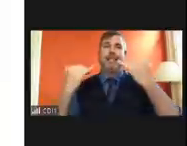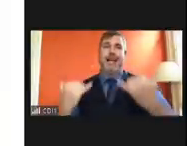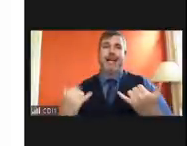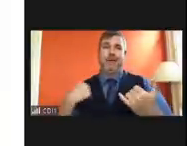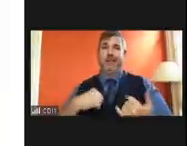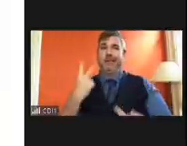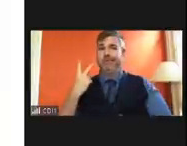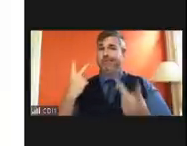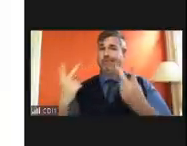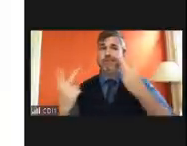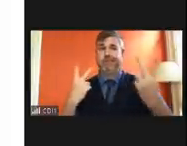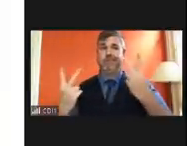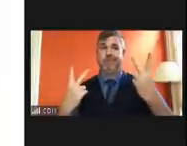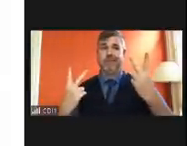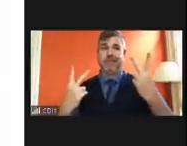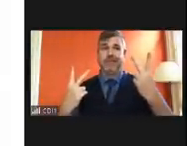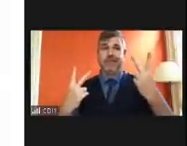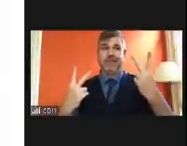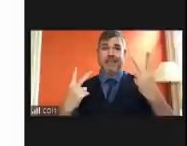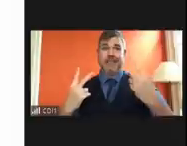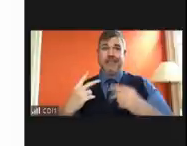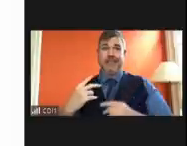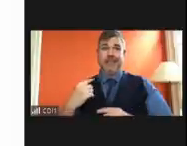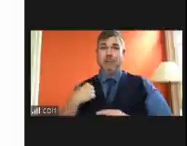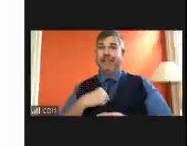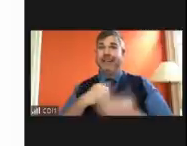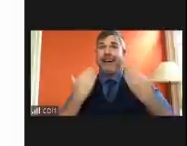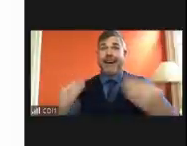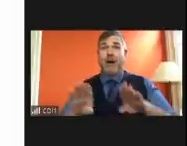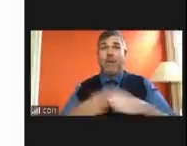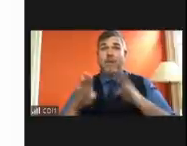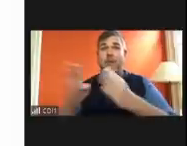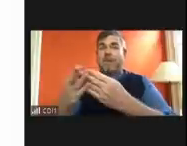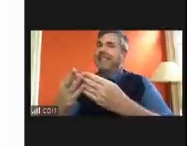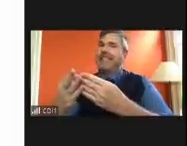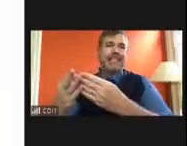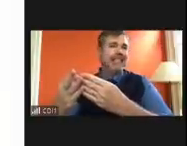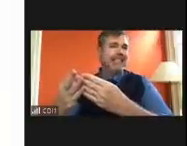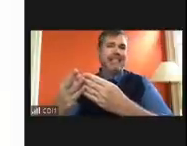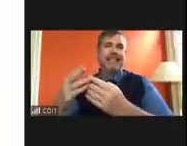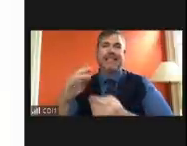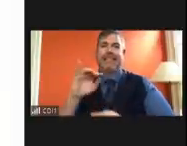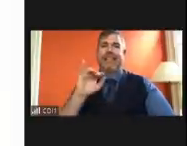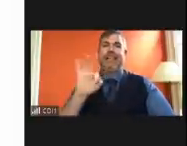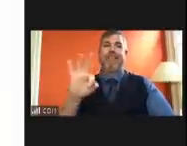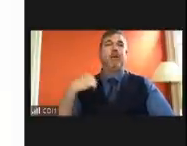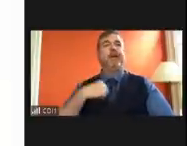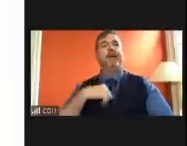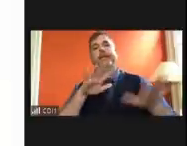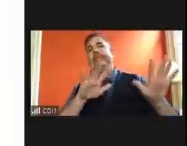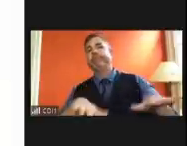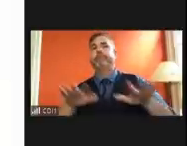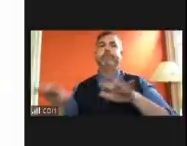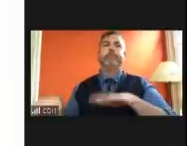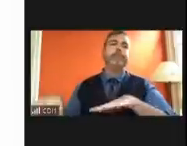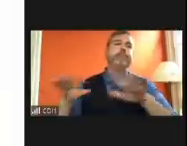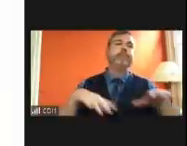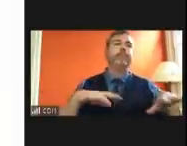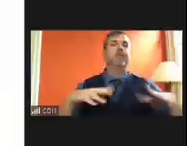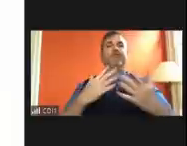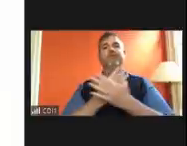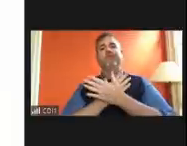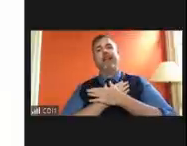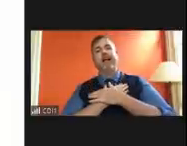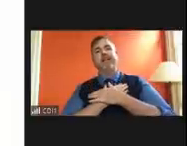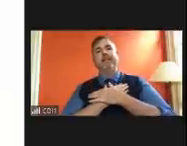we reopen, and if we are too casual and too relaxed in our behaviors as we move forward. I know